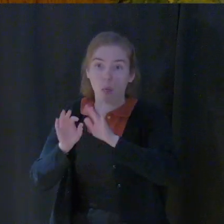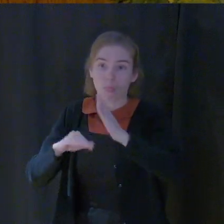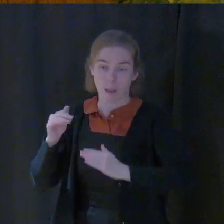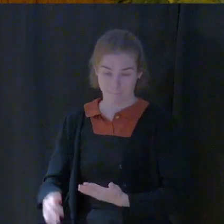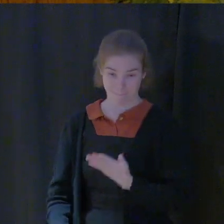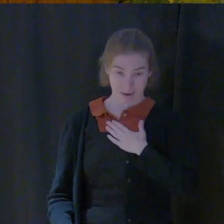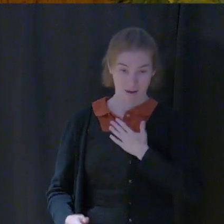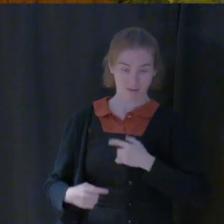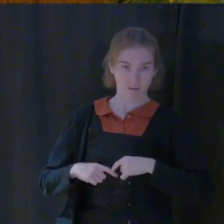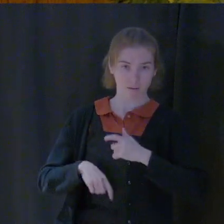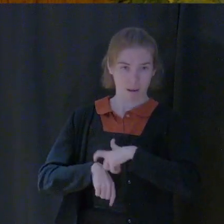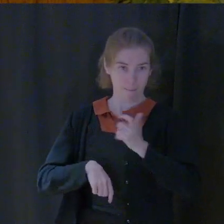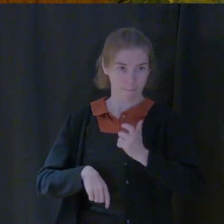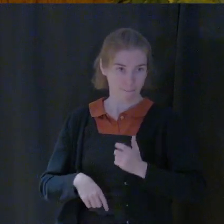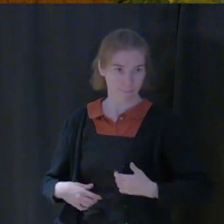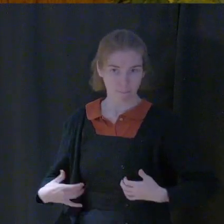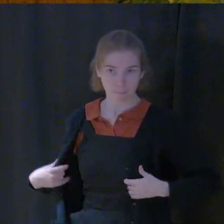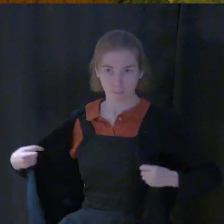time?